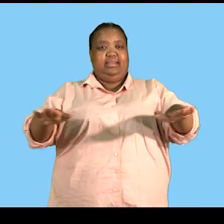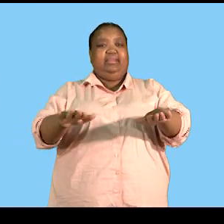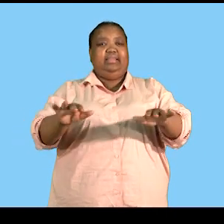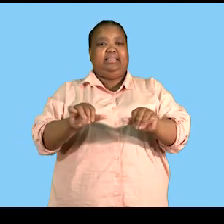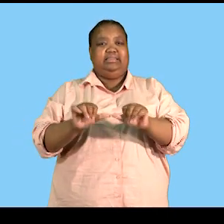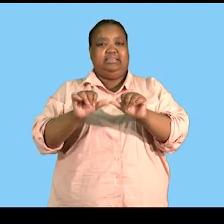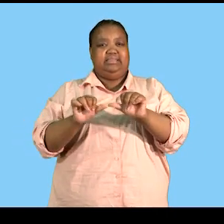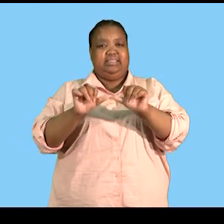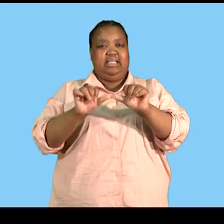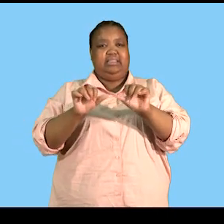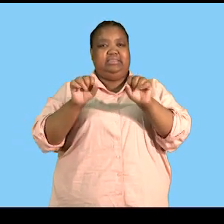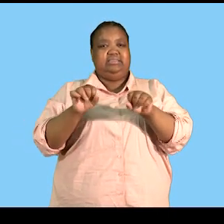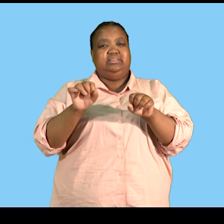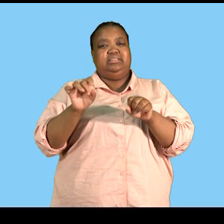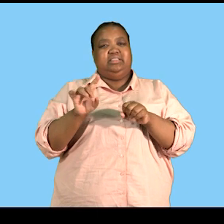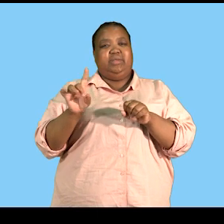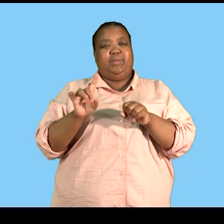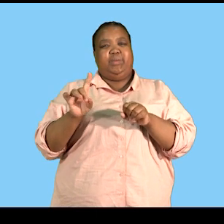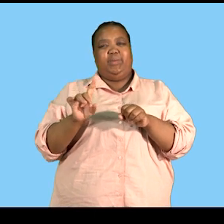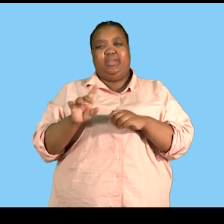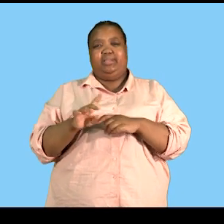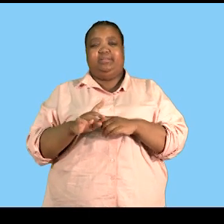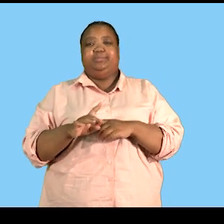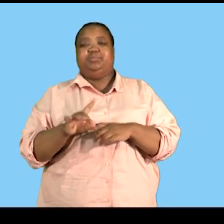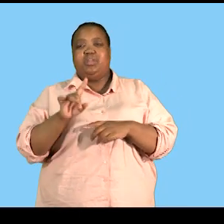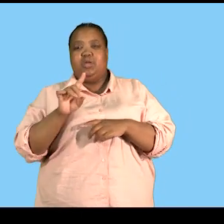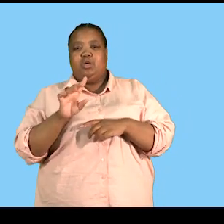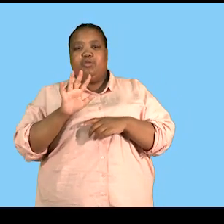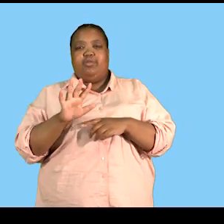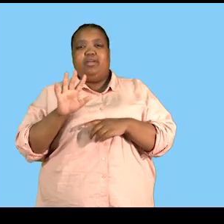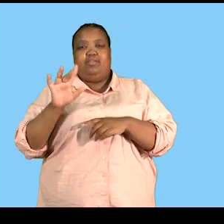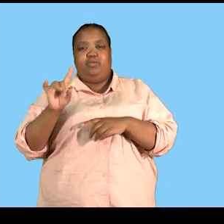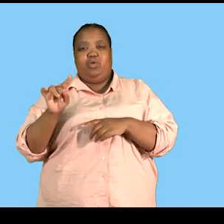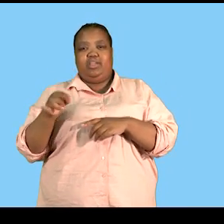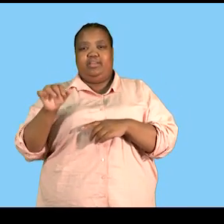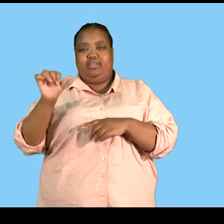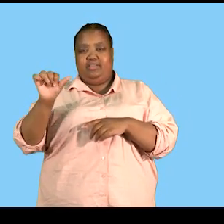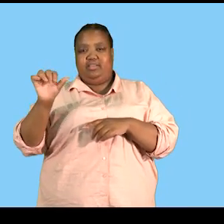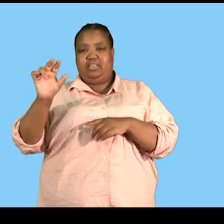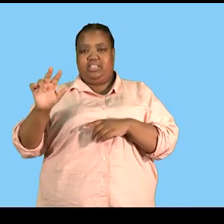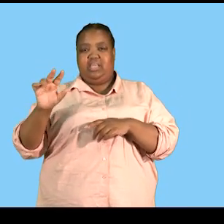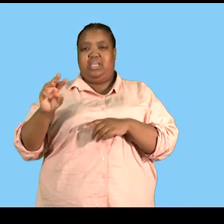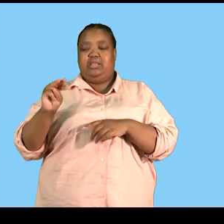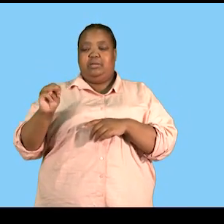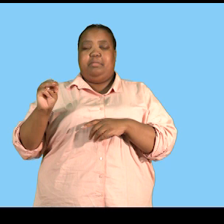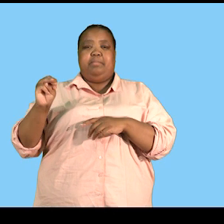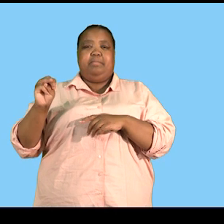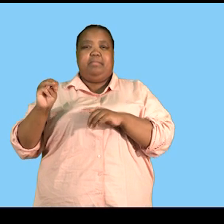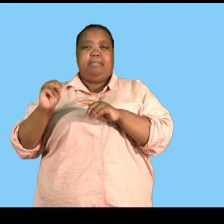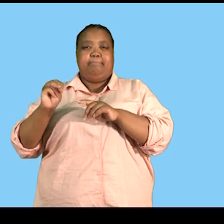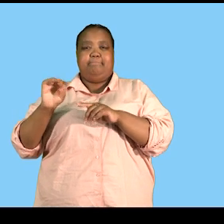51,68 square miles. Note that 1 square mile is 2,56 kilometers